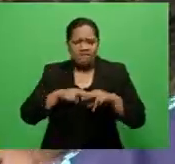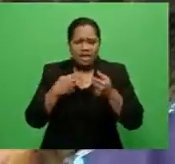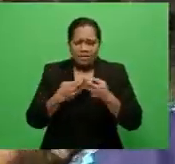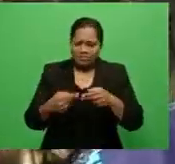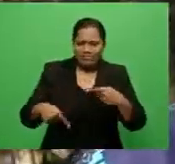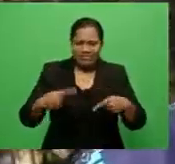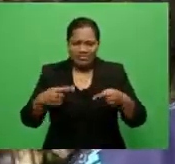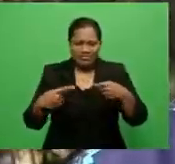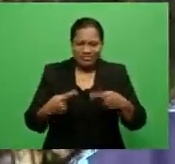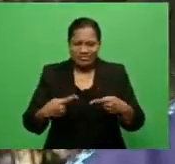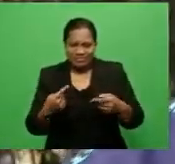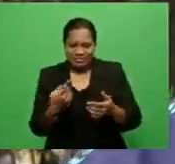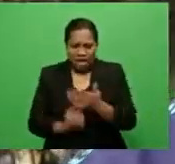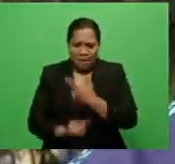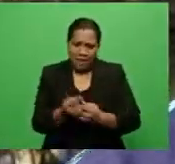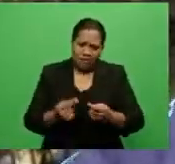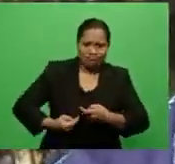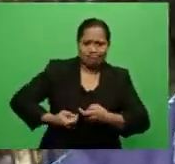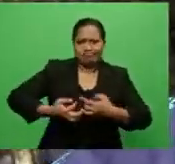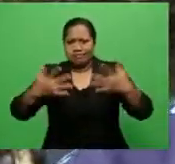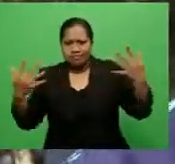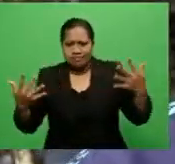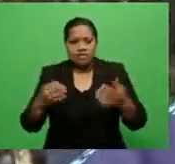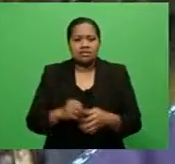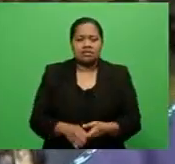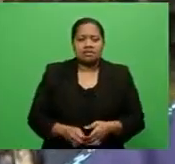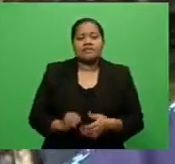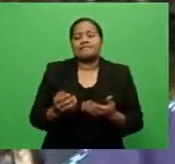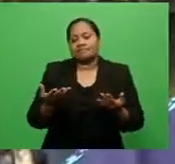danger of counseling